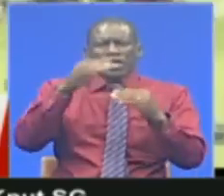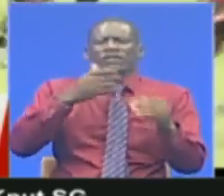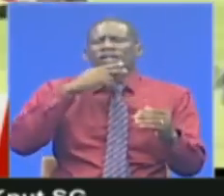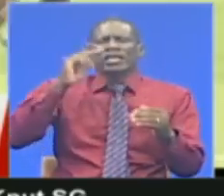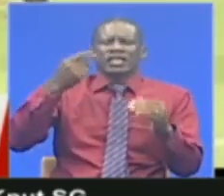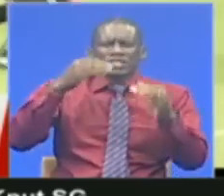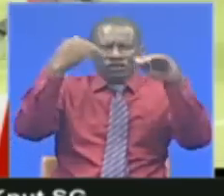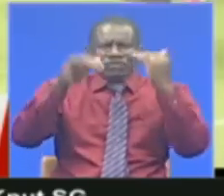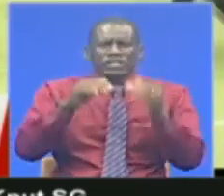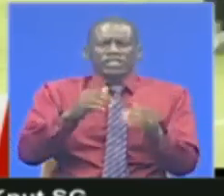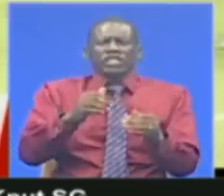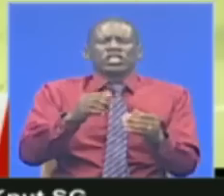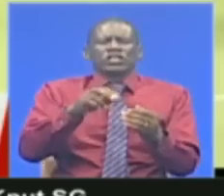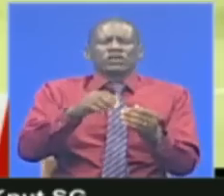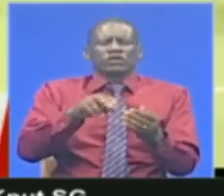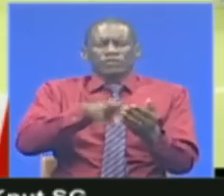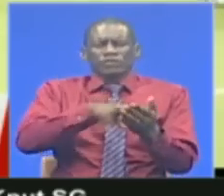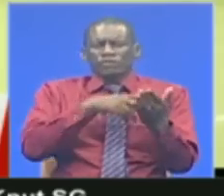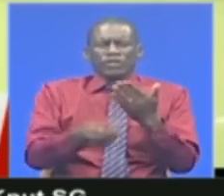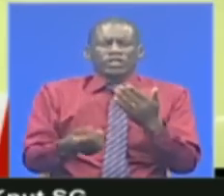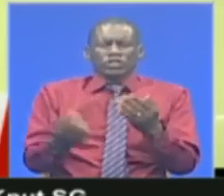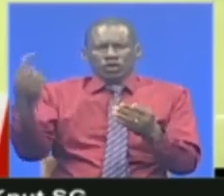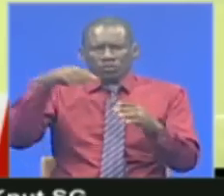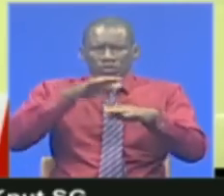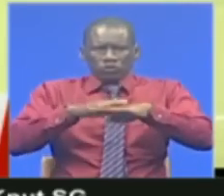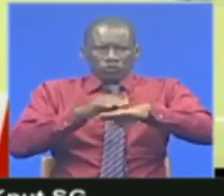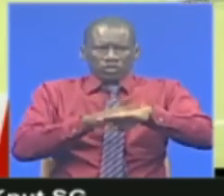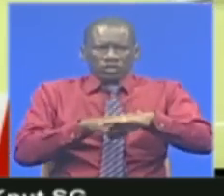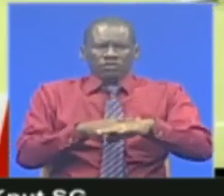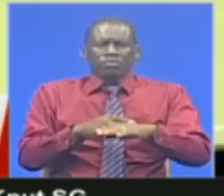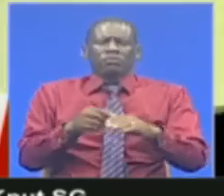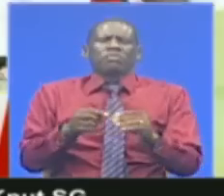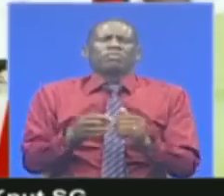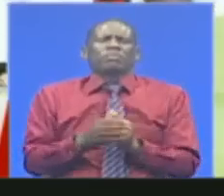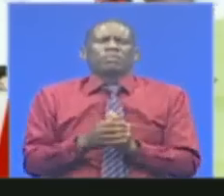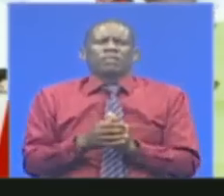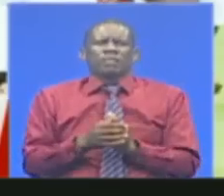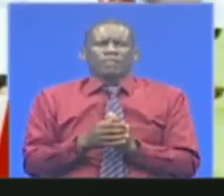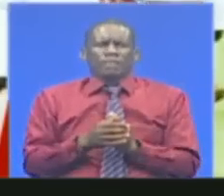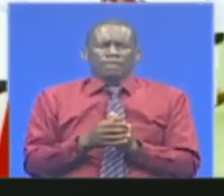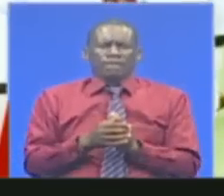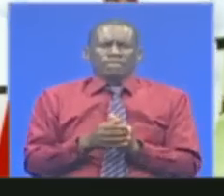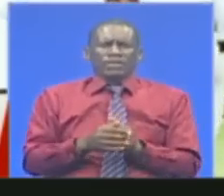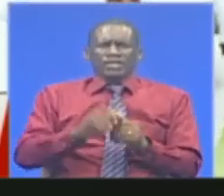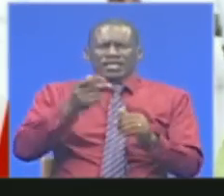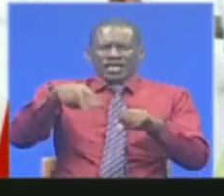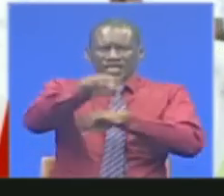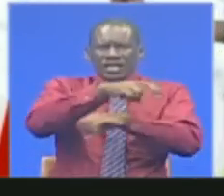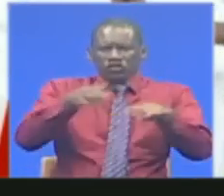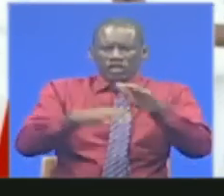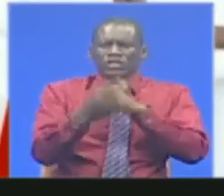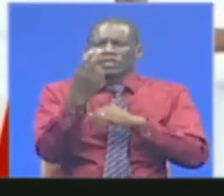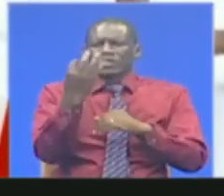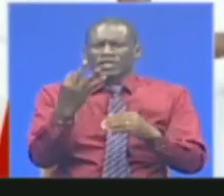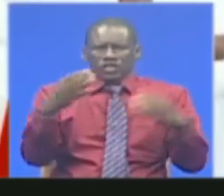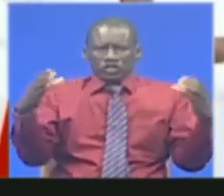University failed to keep time. Nakuru Royals beat Mombasa Sports Club 1-0 in the Women's Super League. The Kenya national under-23